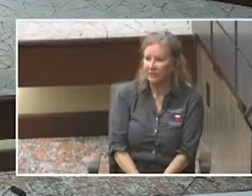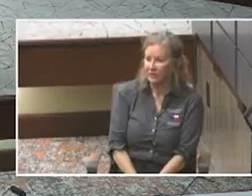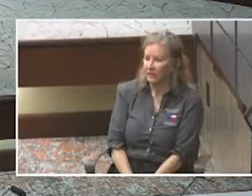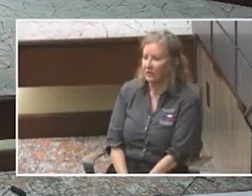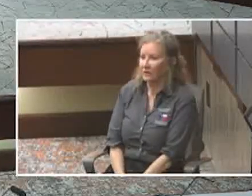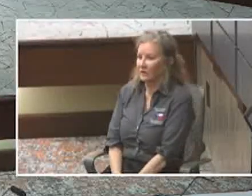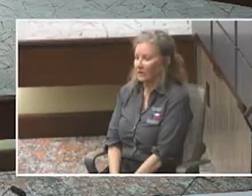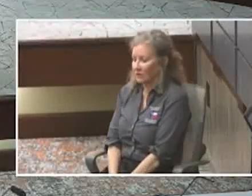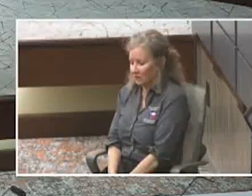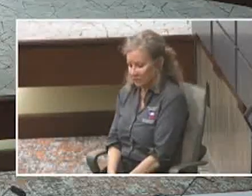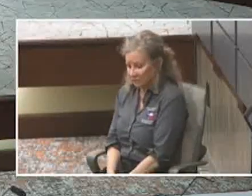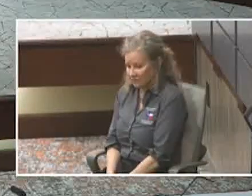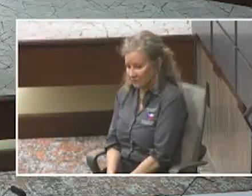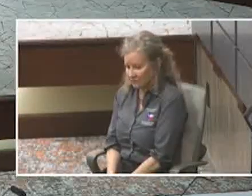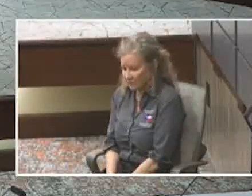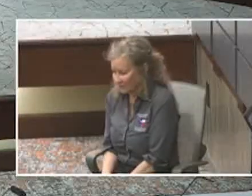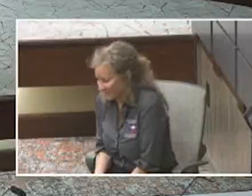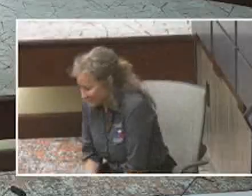Any other comments?